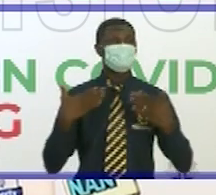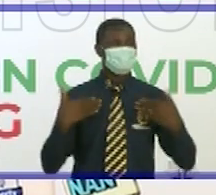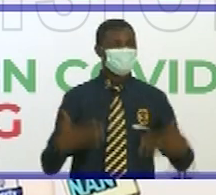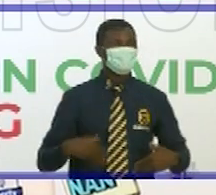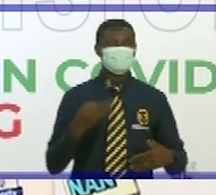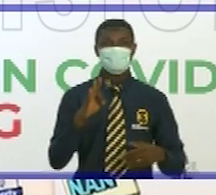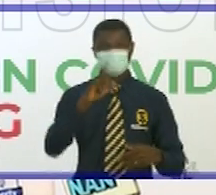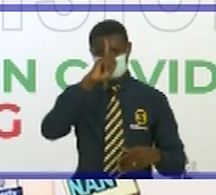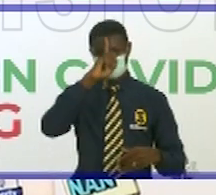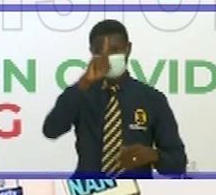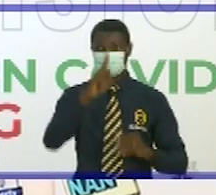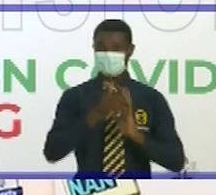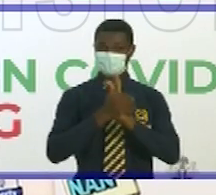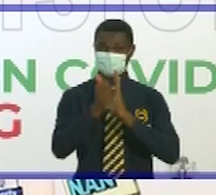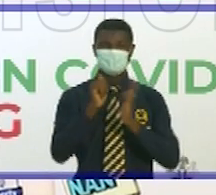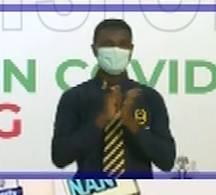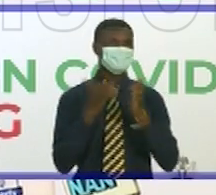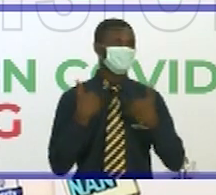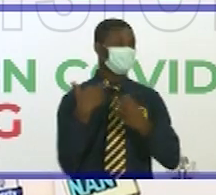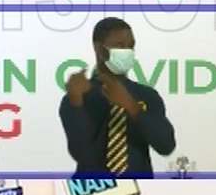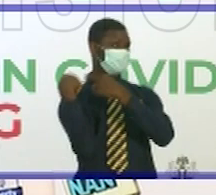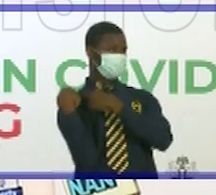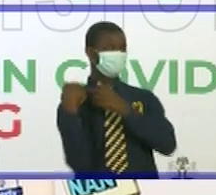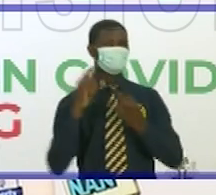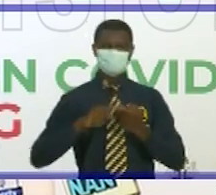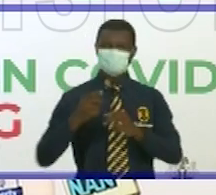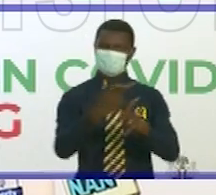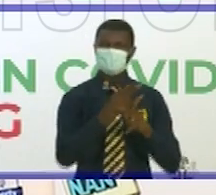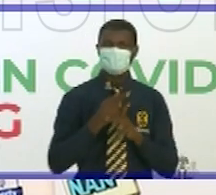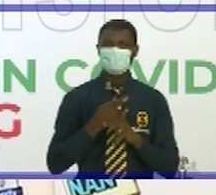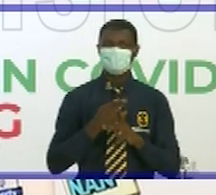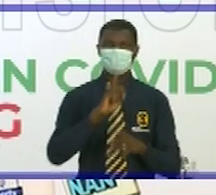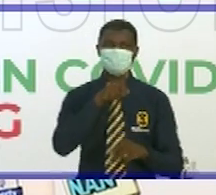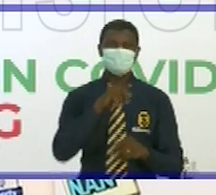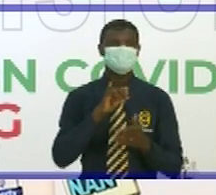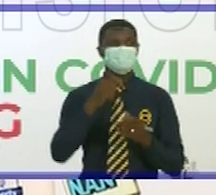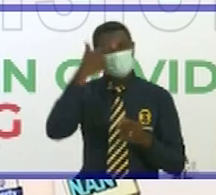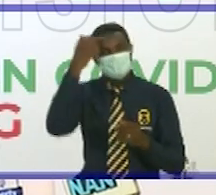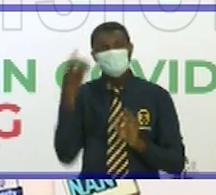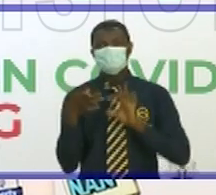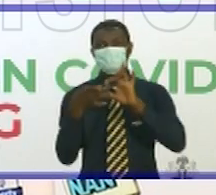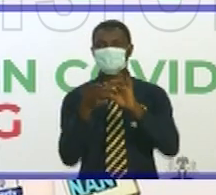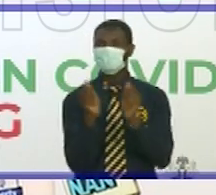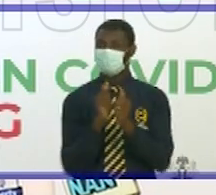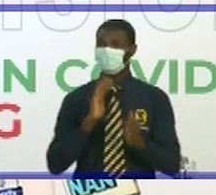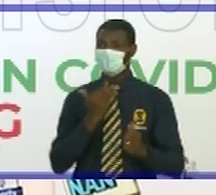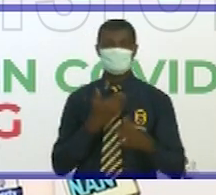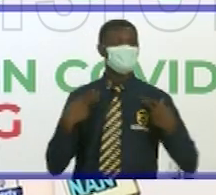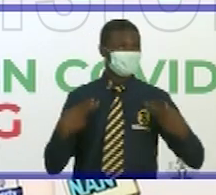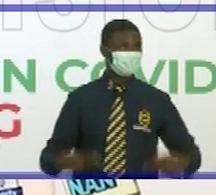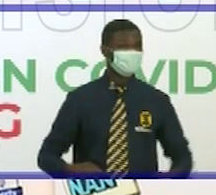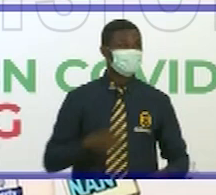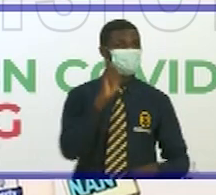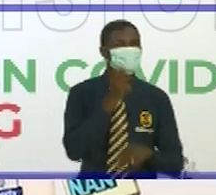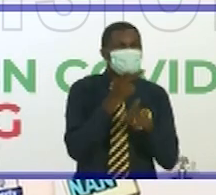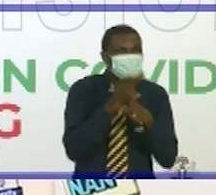are charged with that responsibility. Because it's a health-related matter. We have to take it step by step, and we have